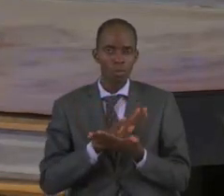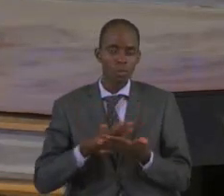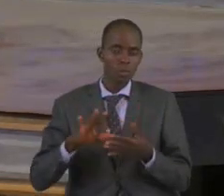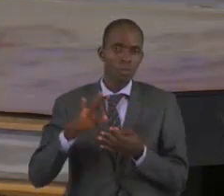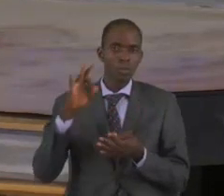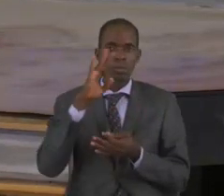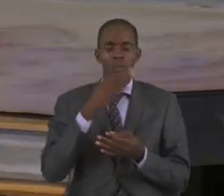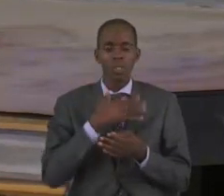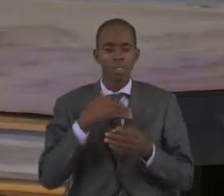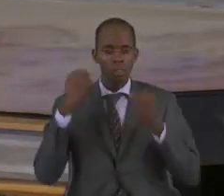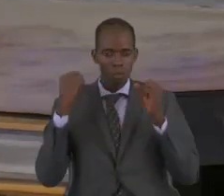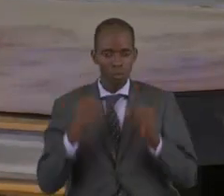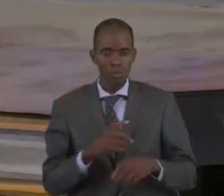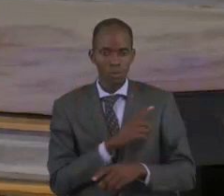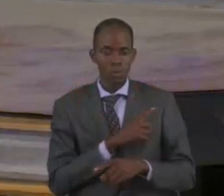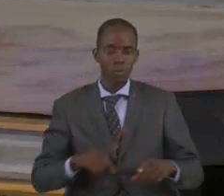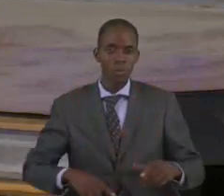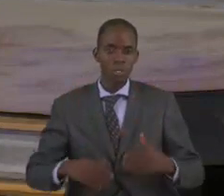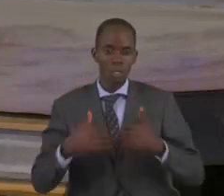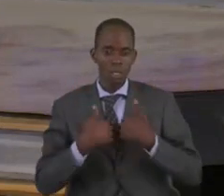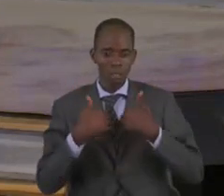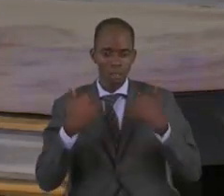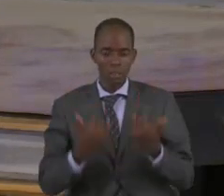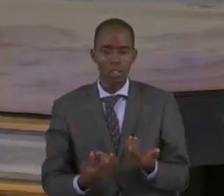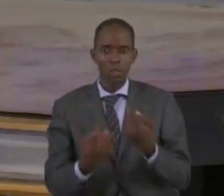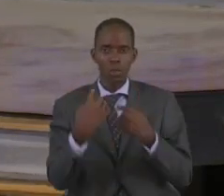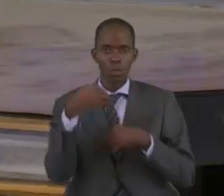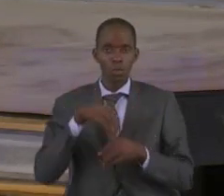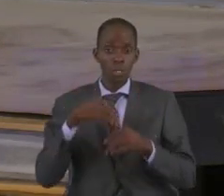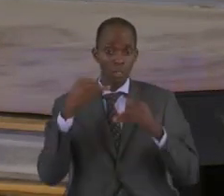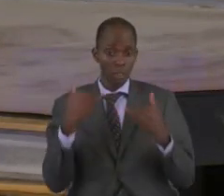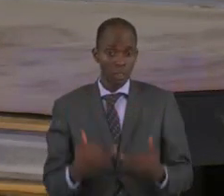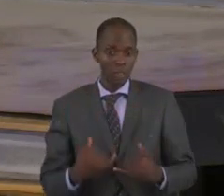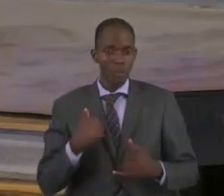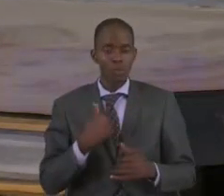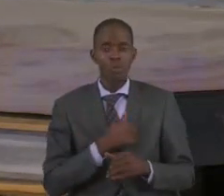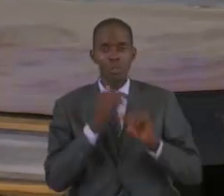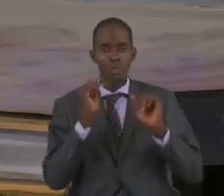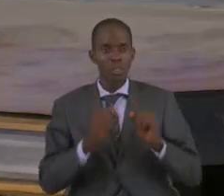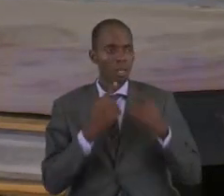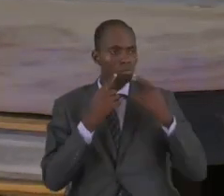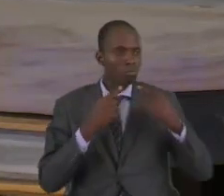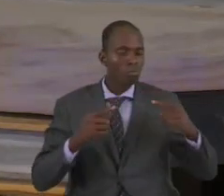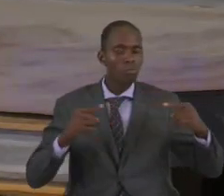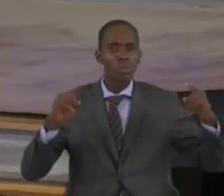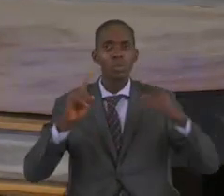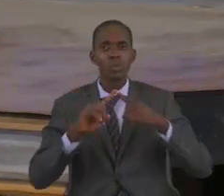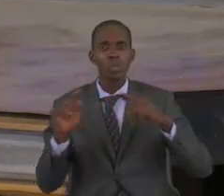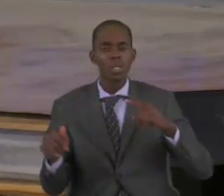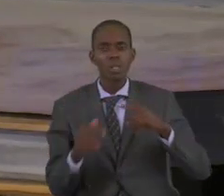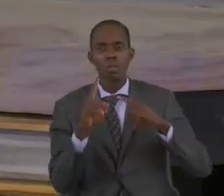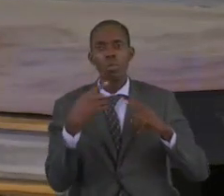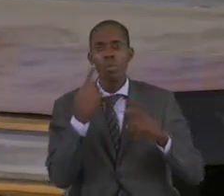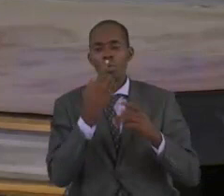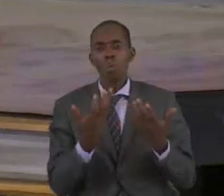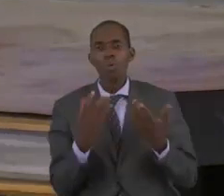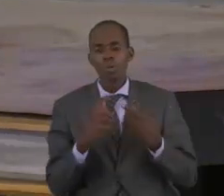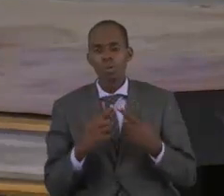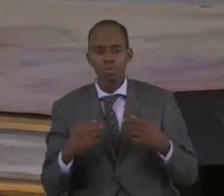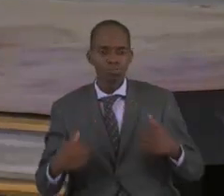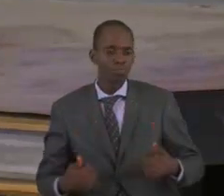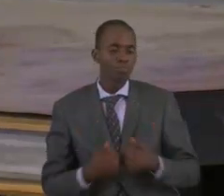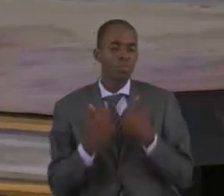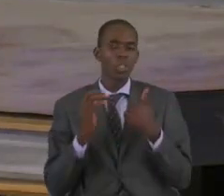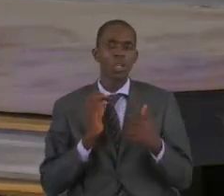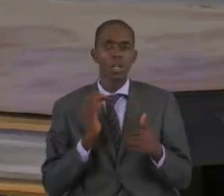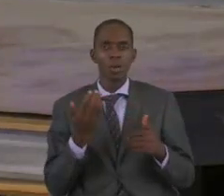strength of the Lord has now come in. And now we can tell anyone who wants to challenge our devotion to the